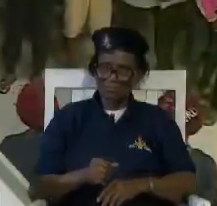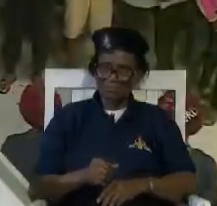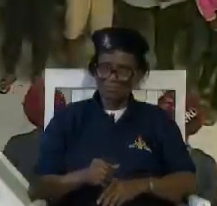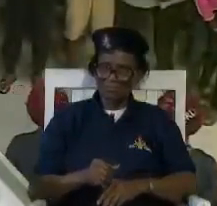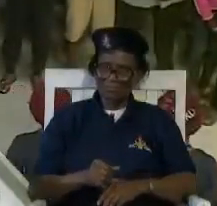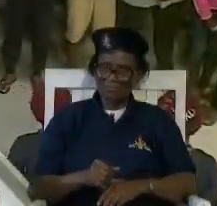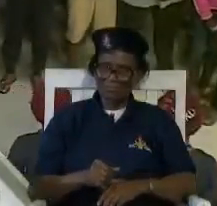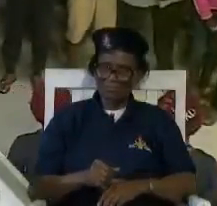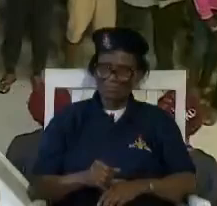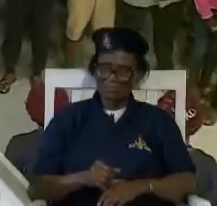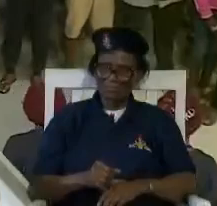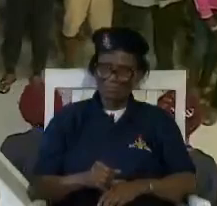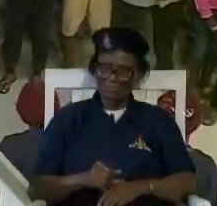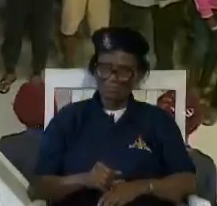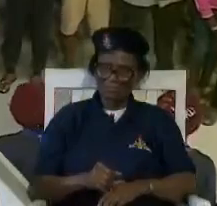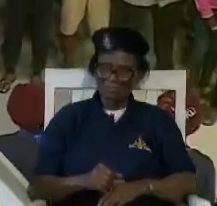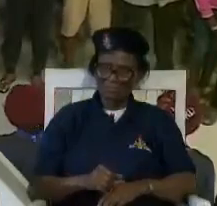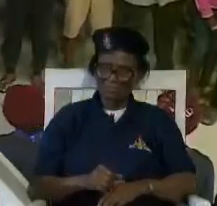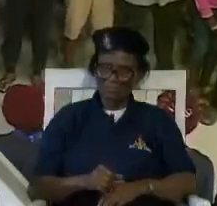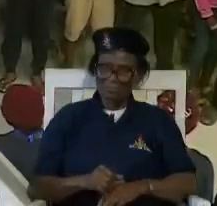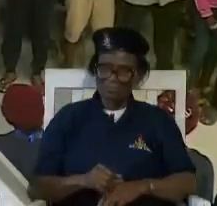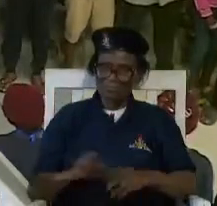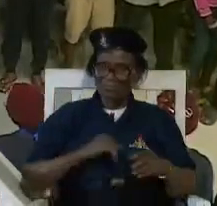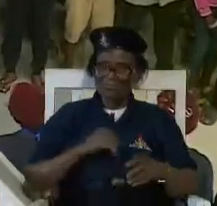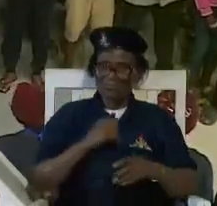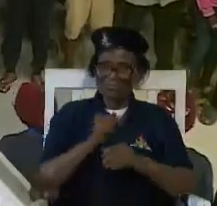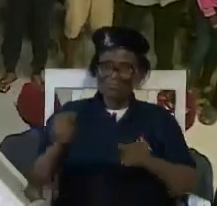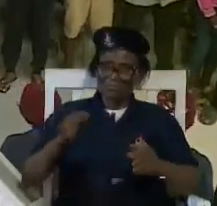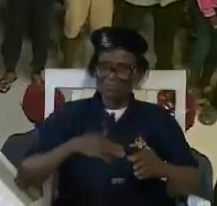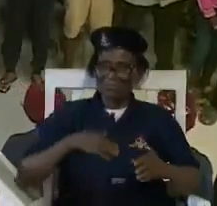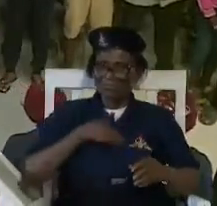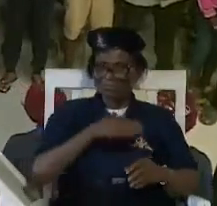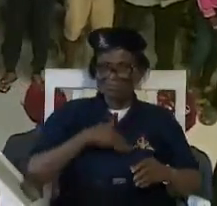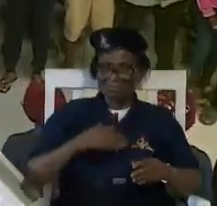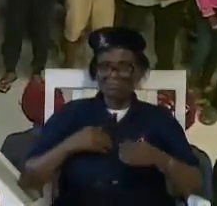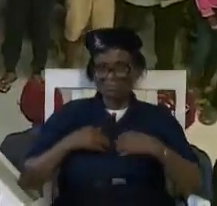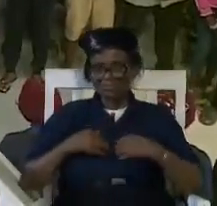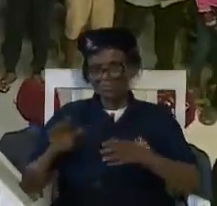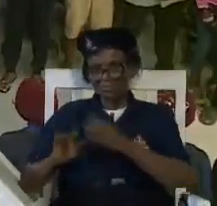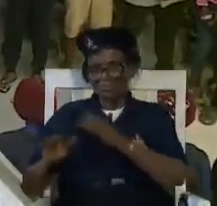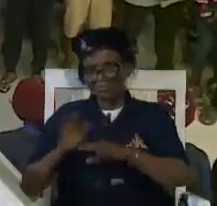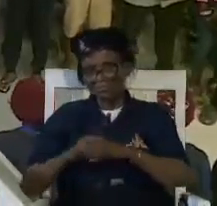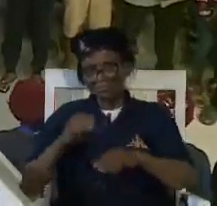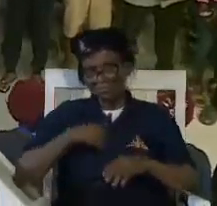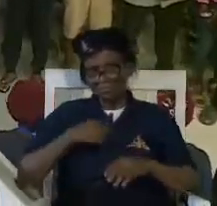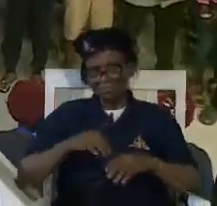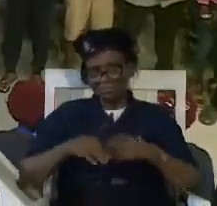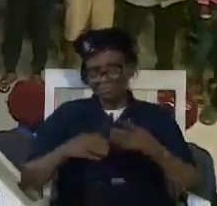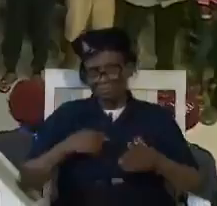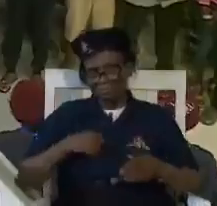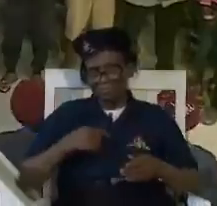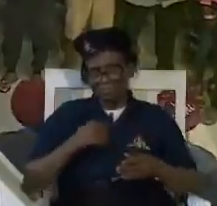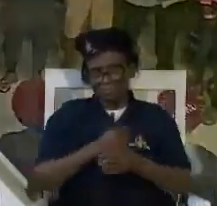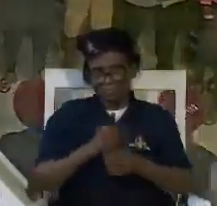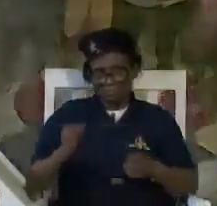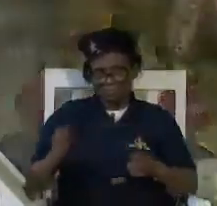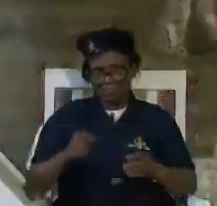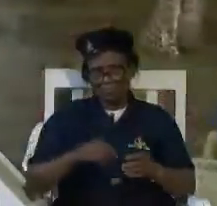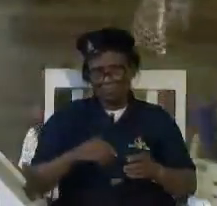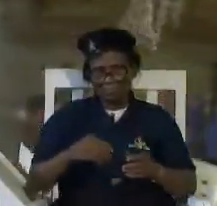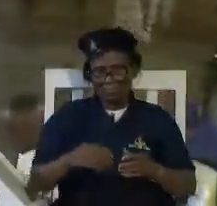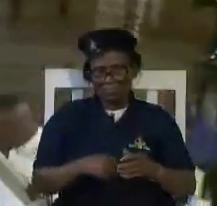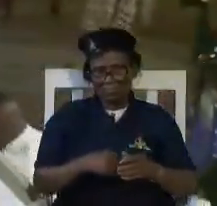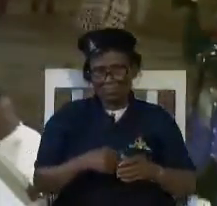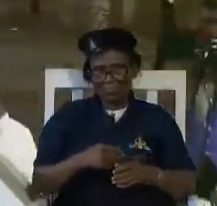you. Have mercy on me. Save my soul. Give me the genuine salvation.